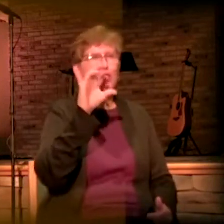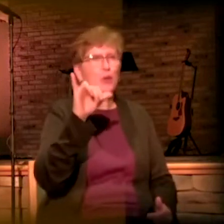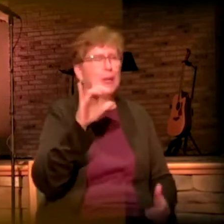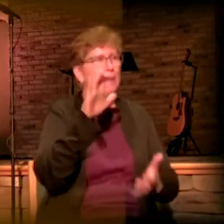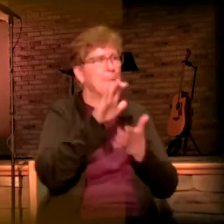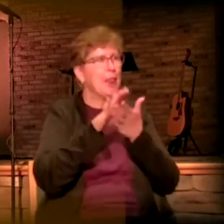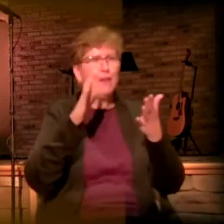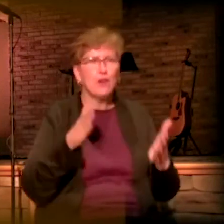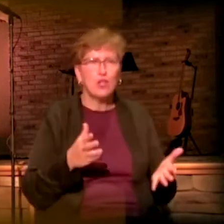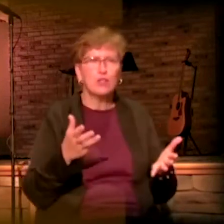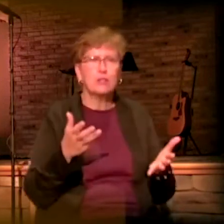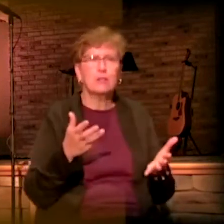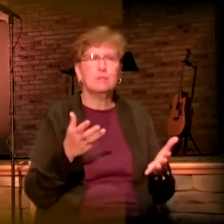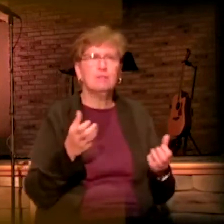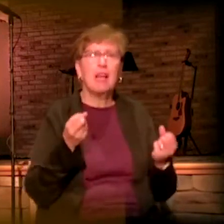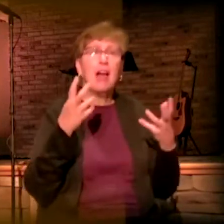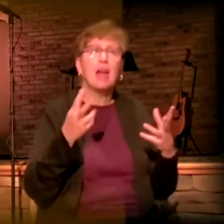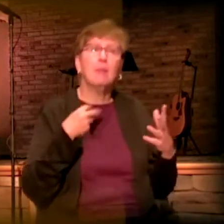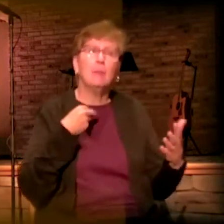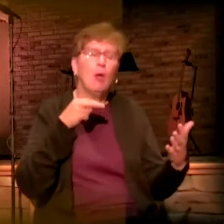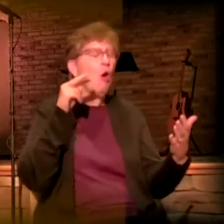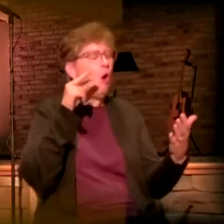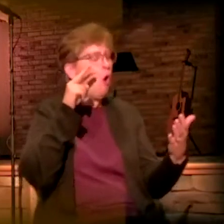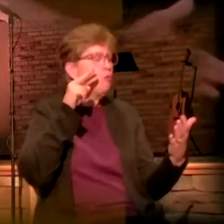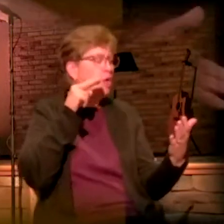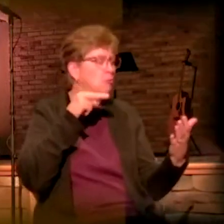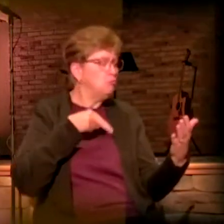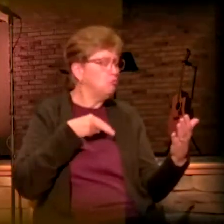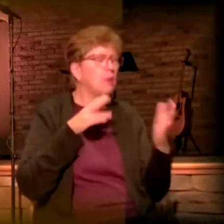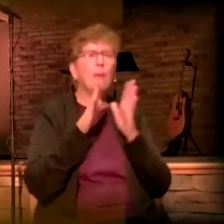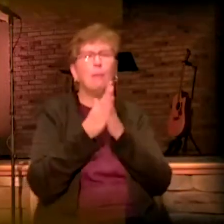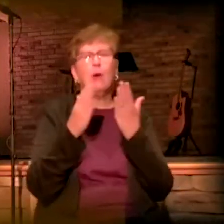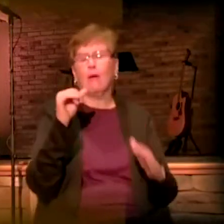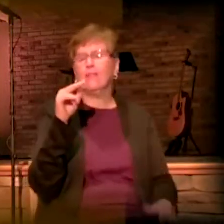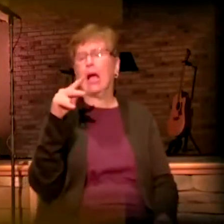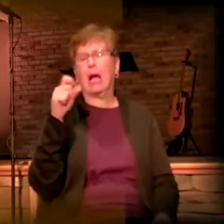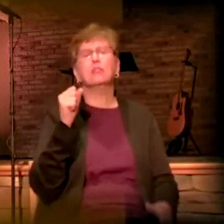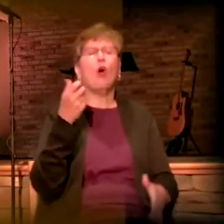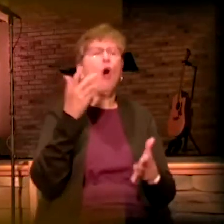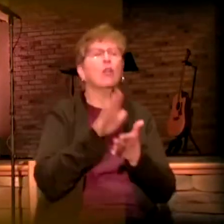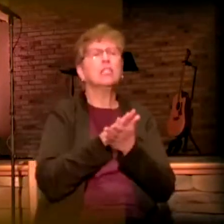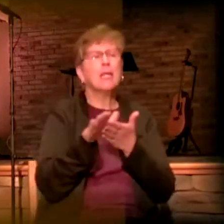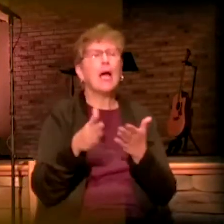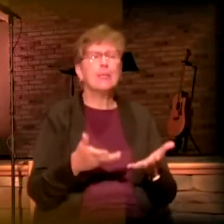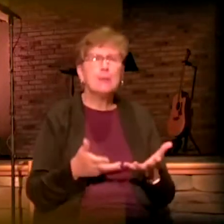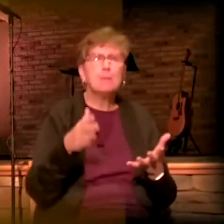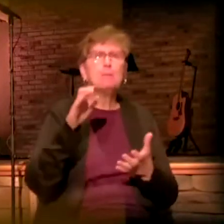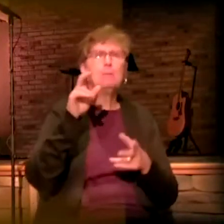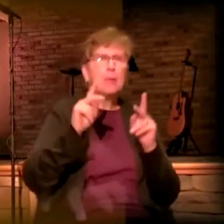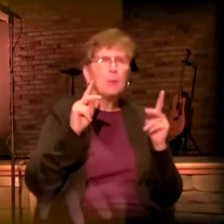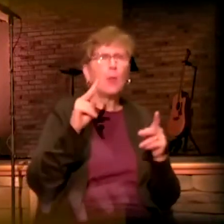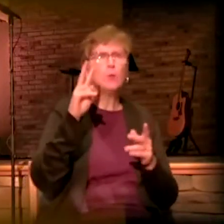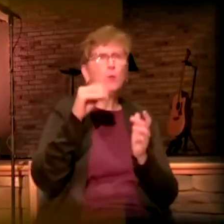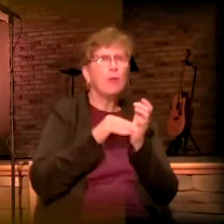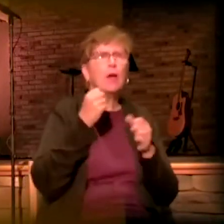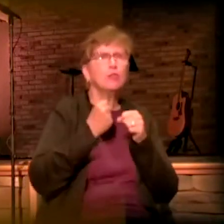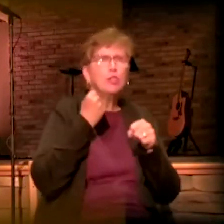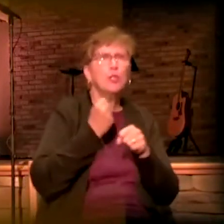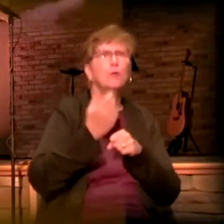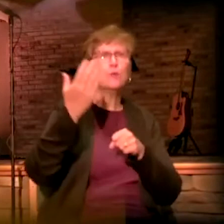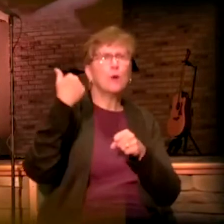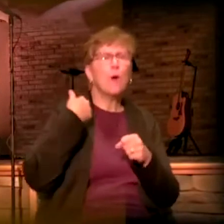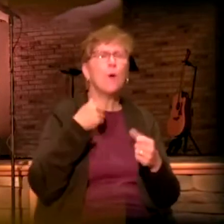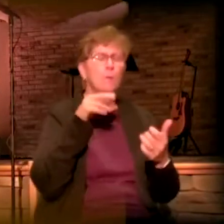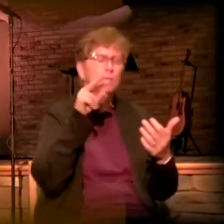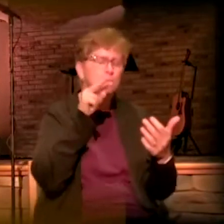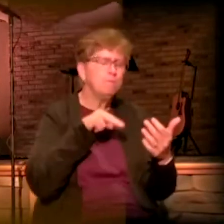people look at it that way, you read the book of Acts and you go, that's nice, how the people 2,000 years ago, how